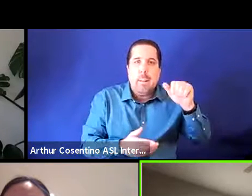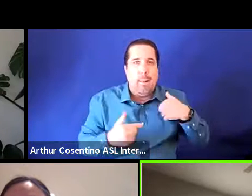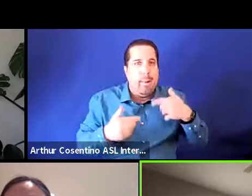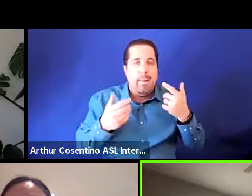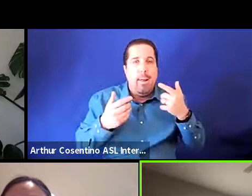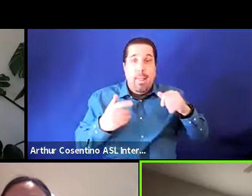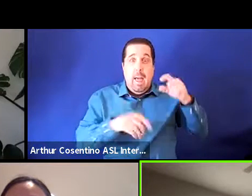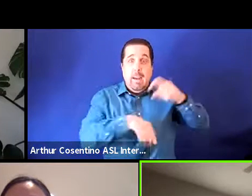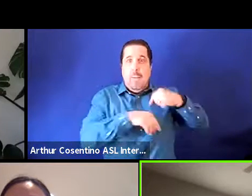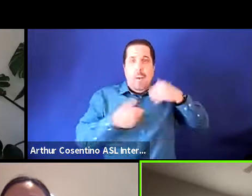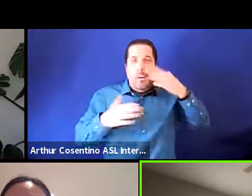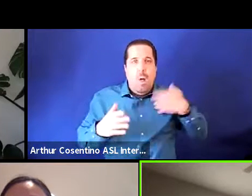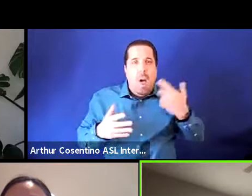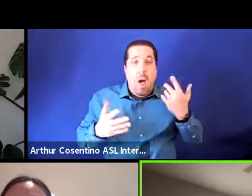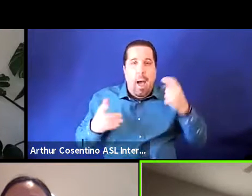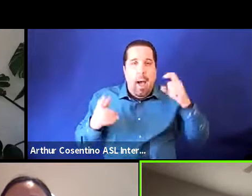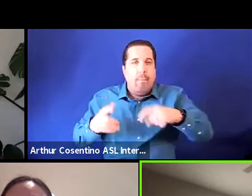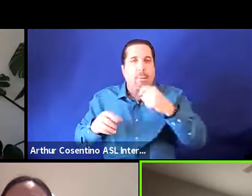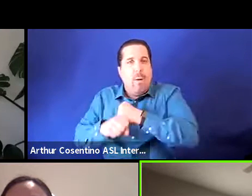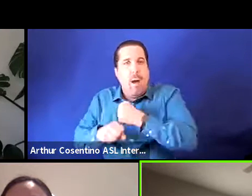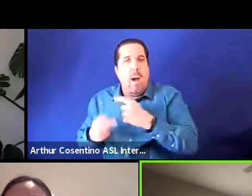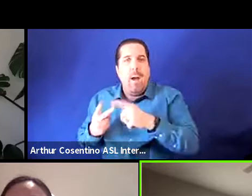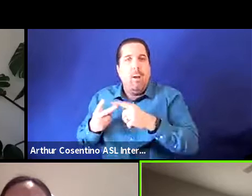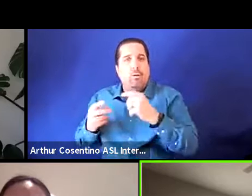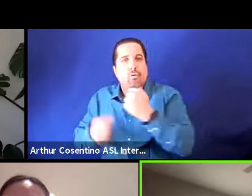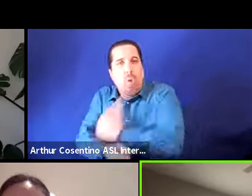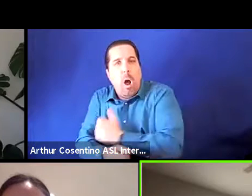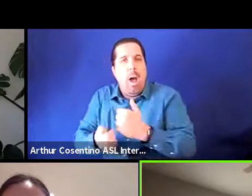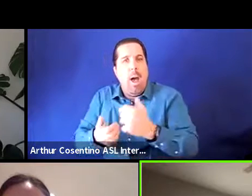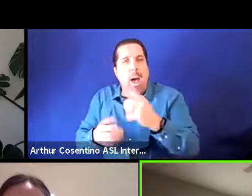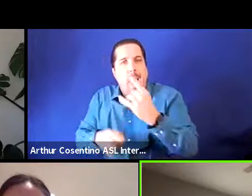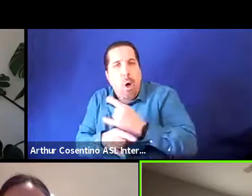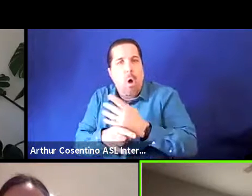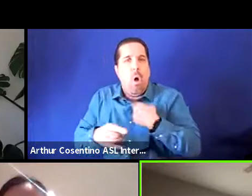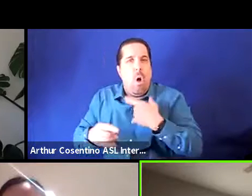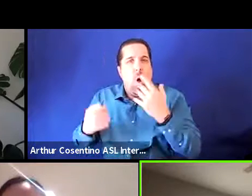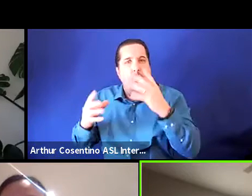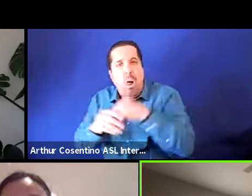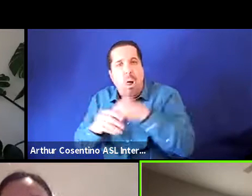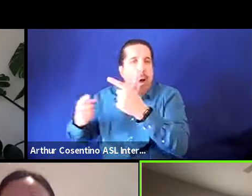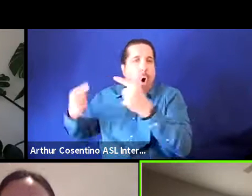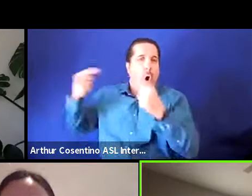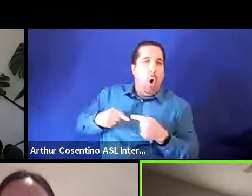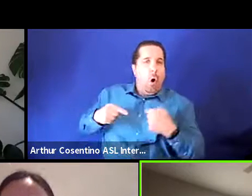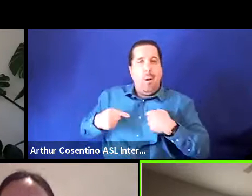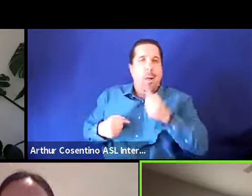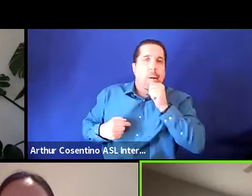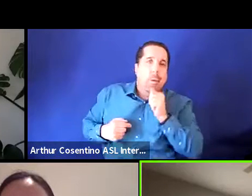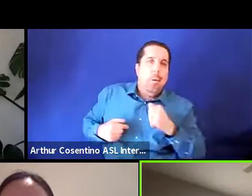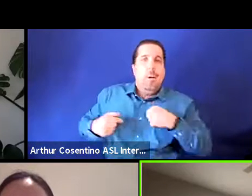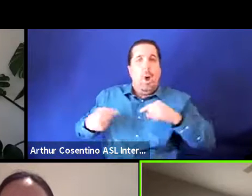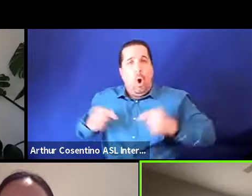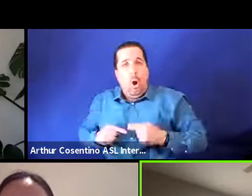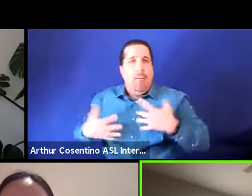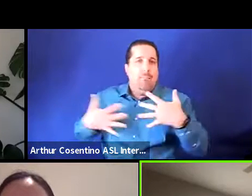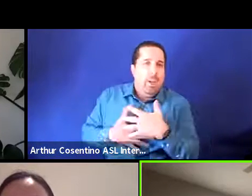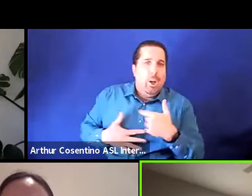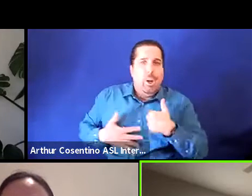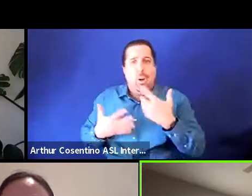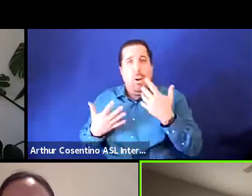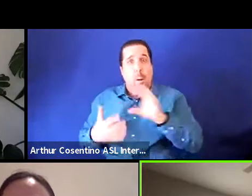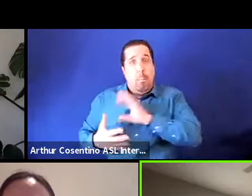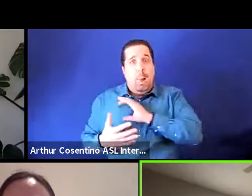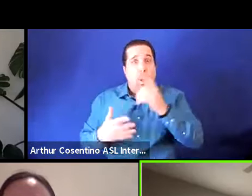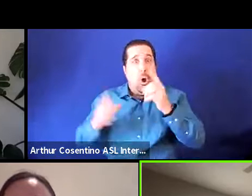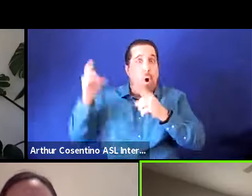fights, drugs, alcohol, I was beaten, hurt, living in fear and punished. I'd get the police called on me, against me,